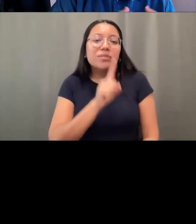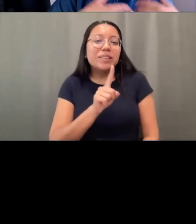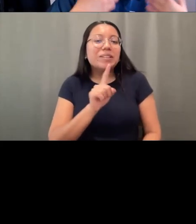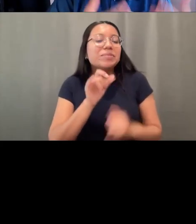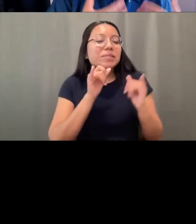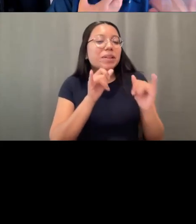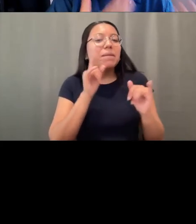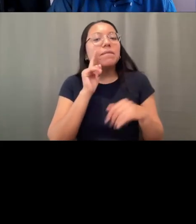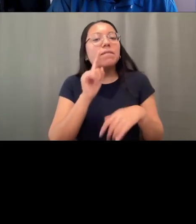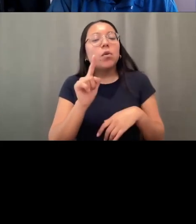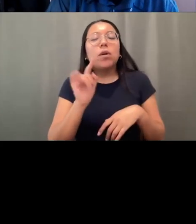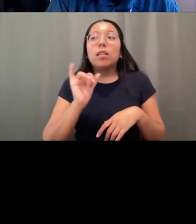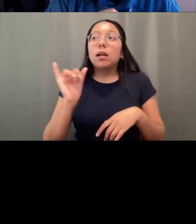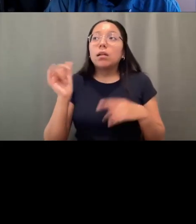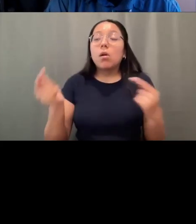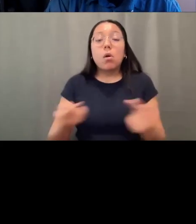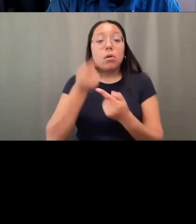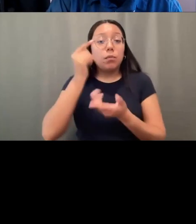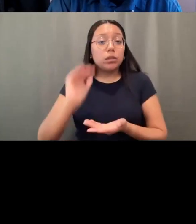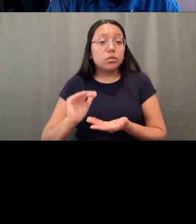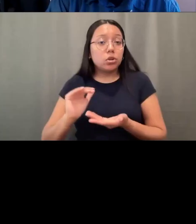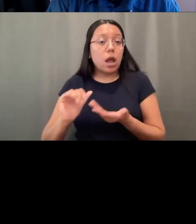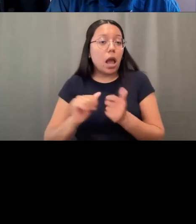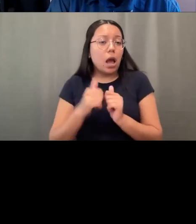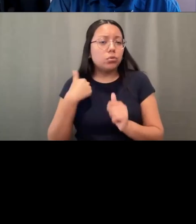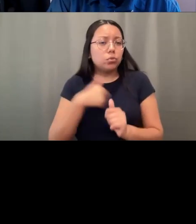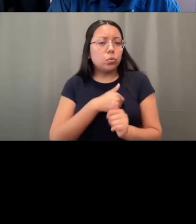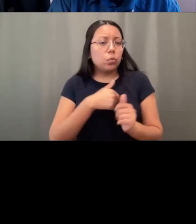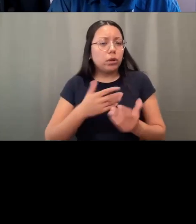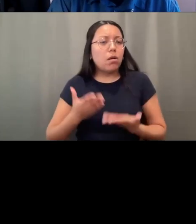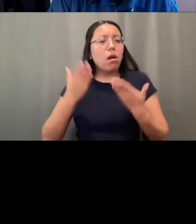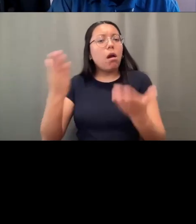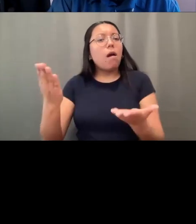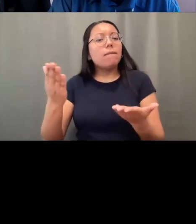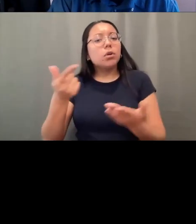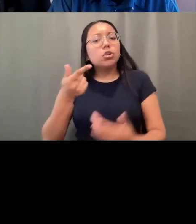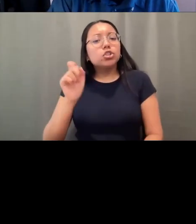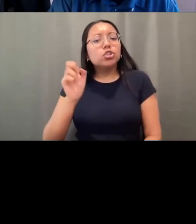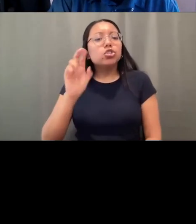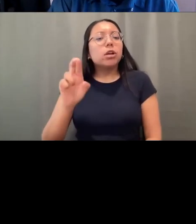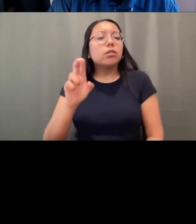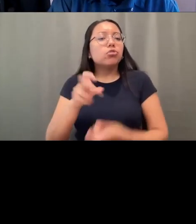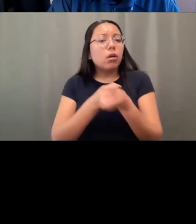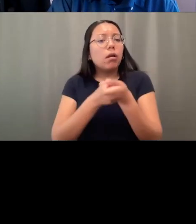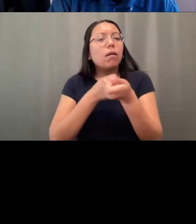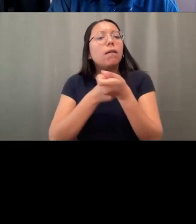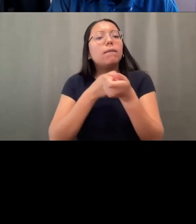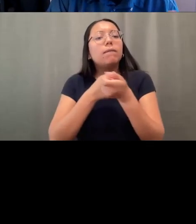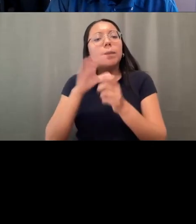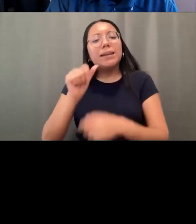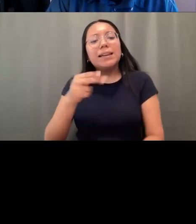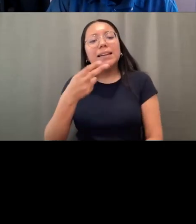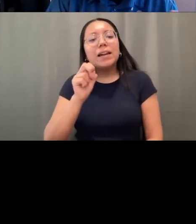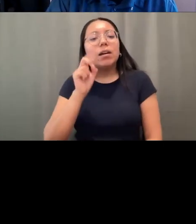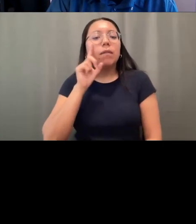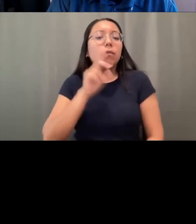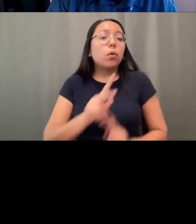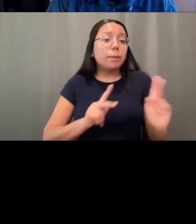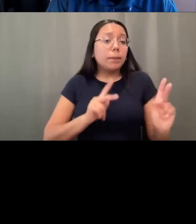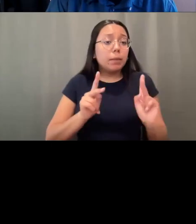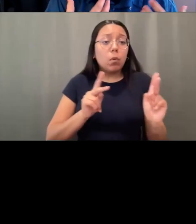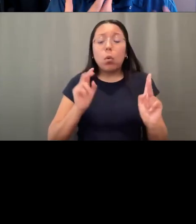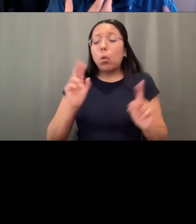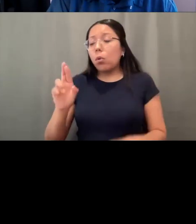which is like, how can we offer affirming care for everybody? Trans affirming care, gender affirming care. How can we offer care